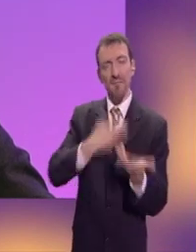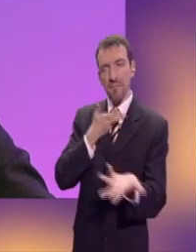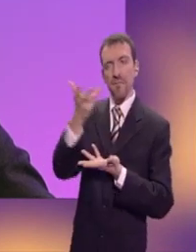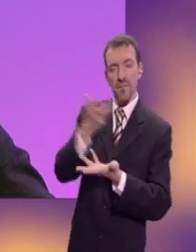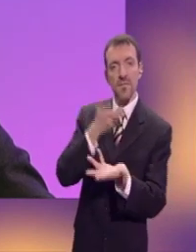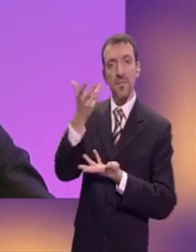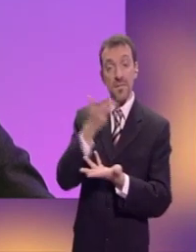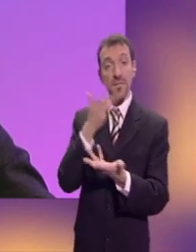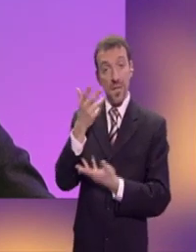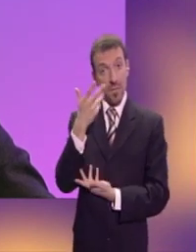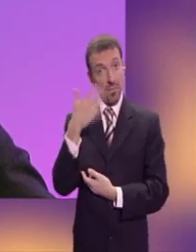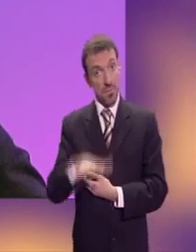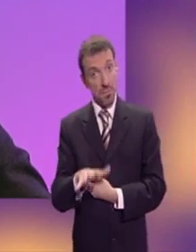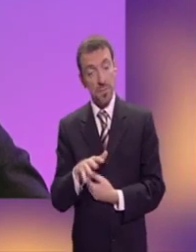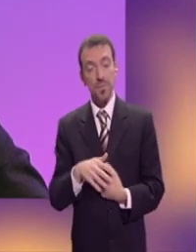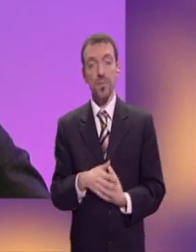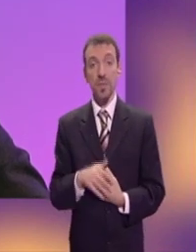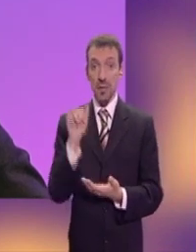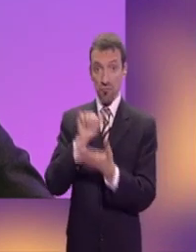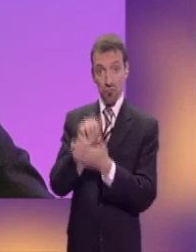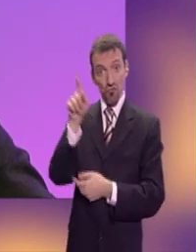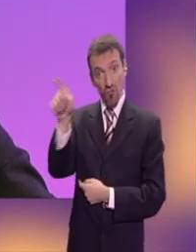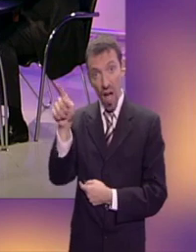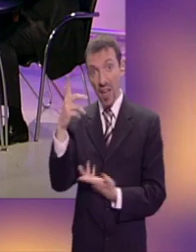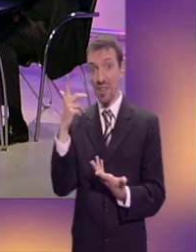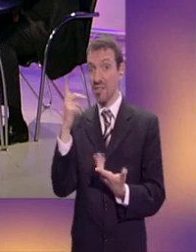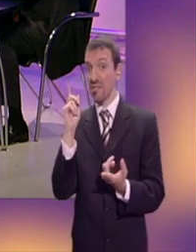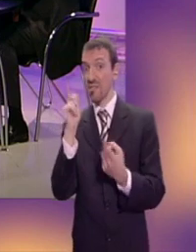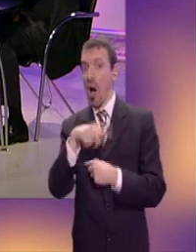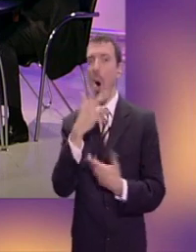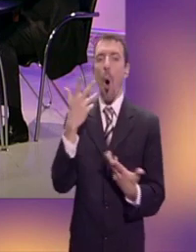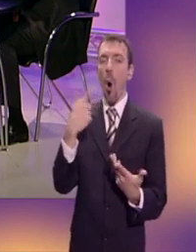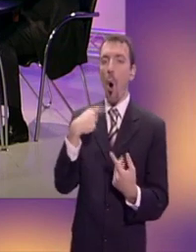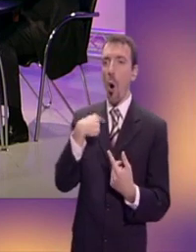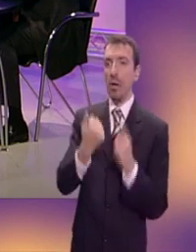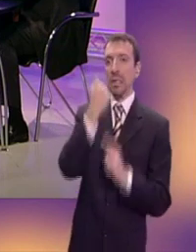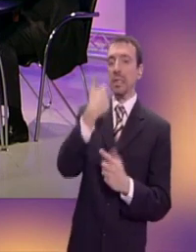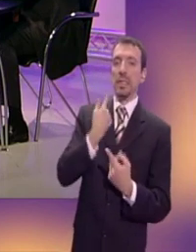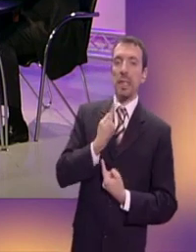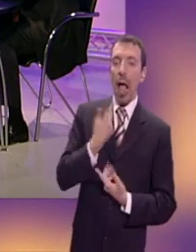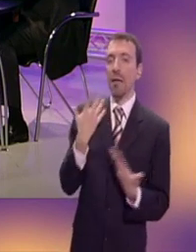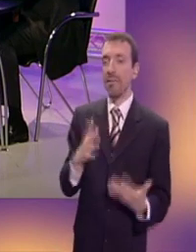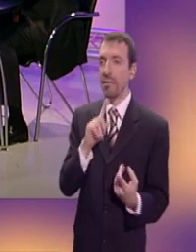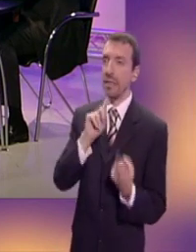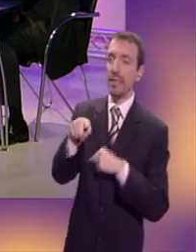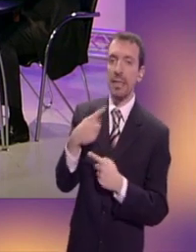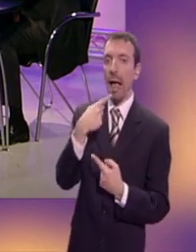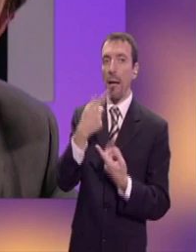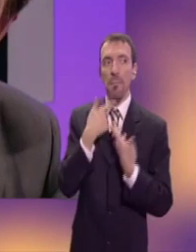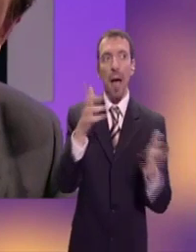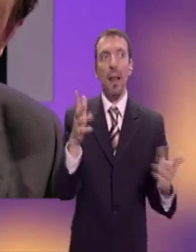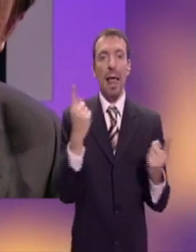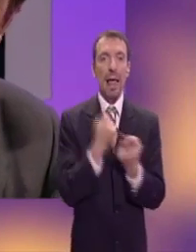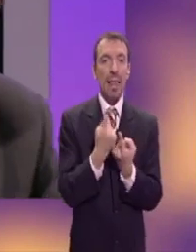basis. Was he right? I mean, do you regret now saying some of the things you said publicly,